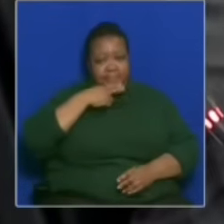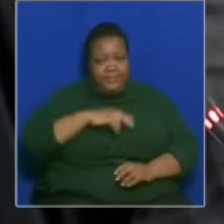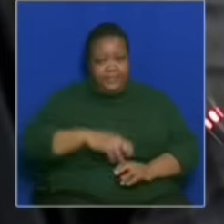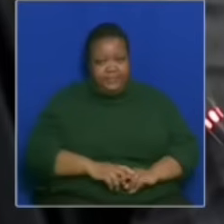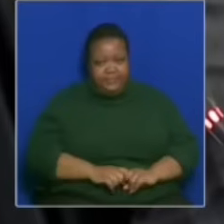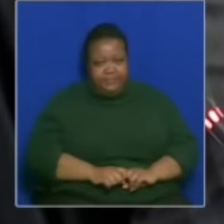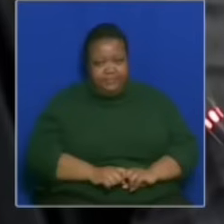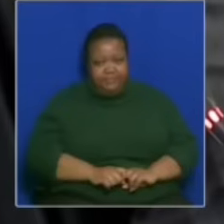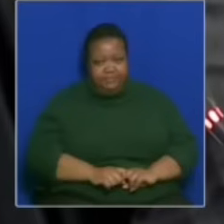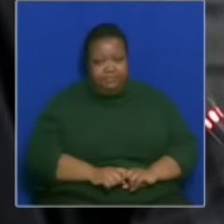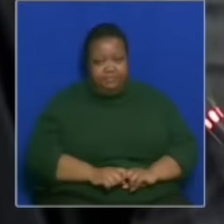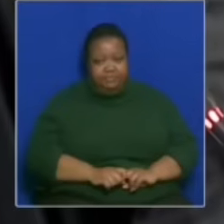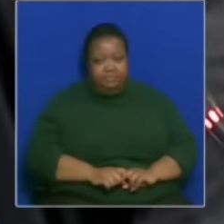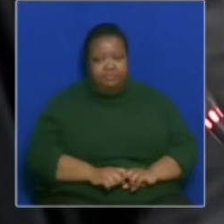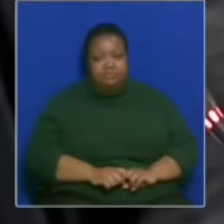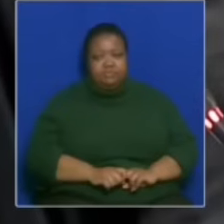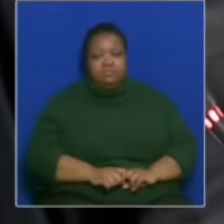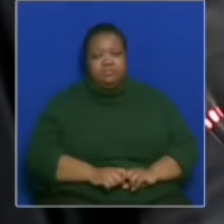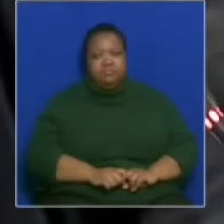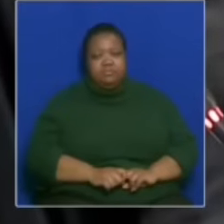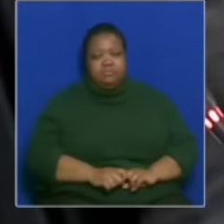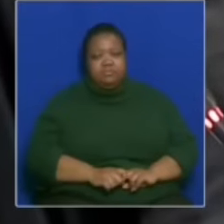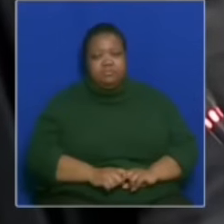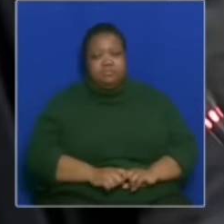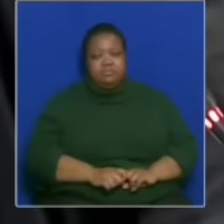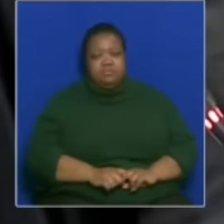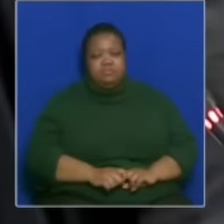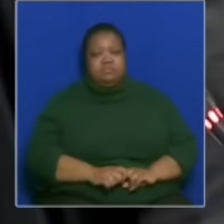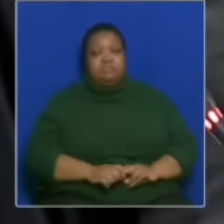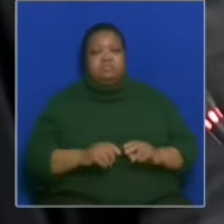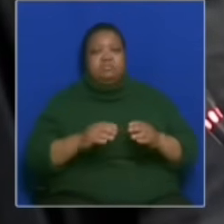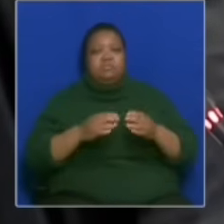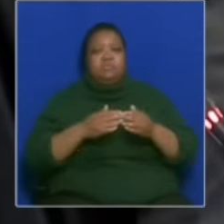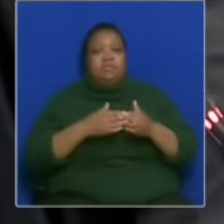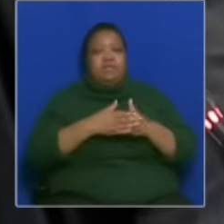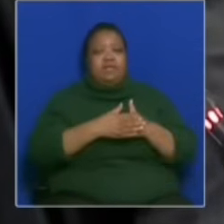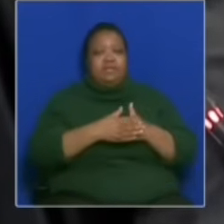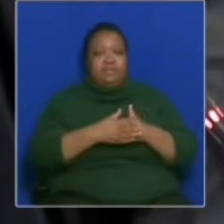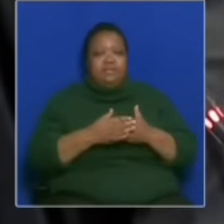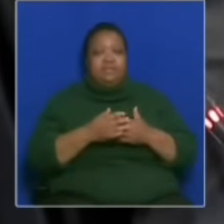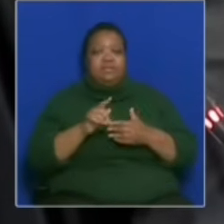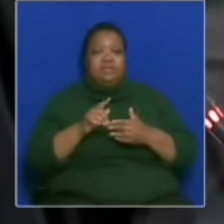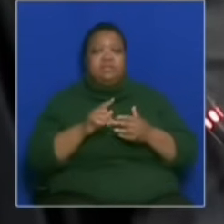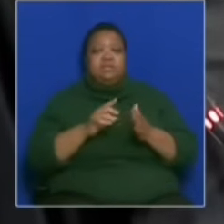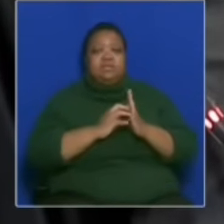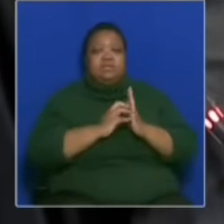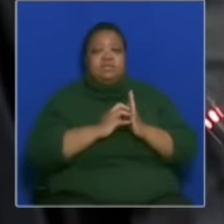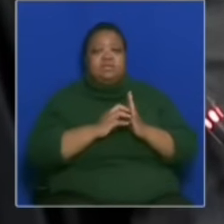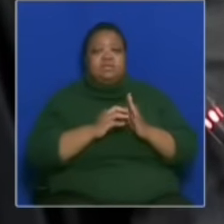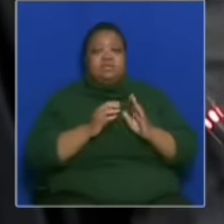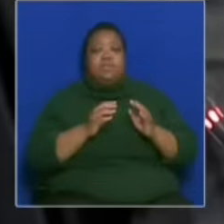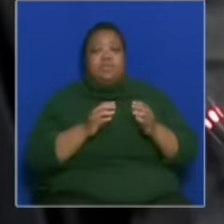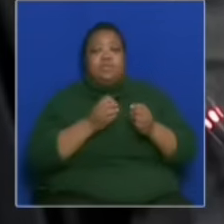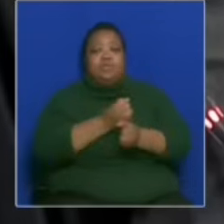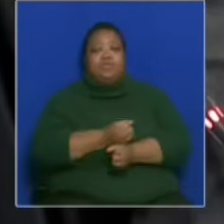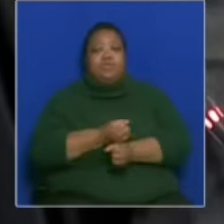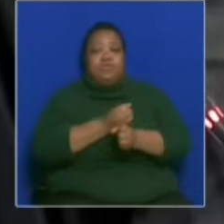and they would be covered on the truck. So if, for instance, we look at the back of the truck on